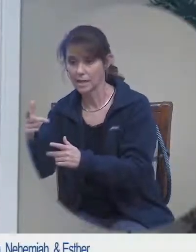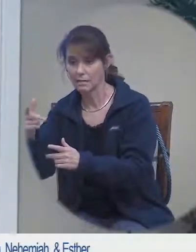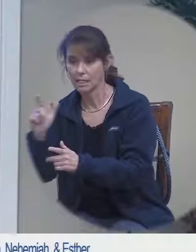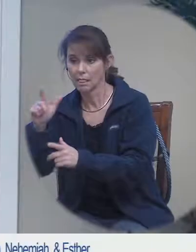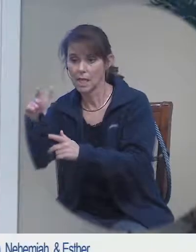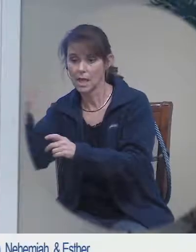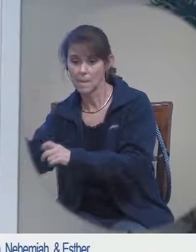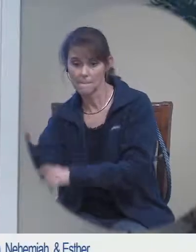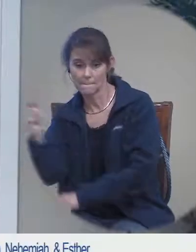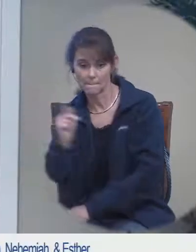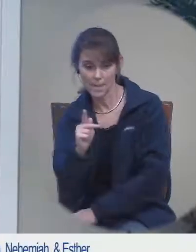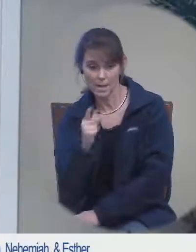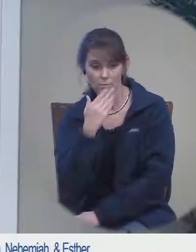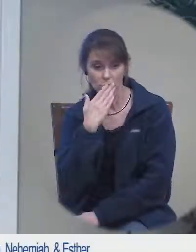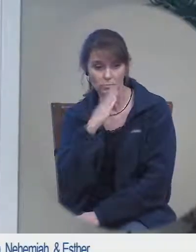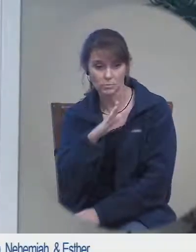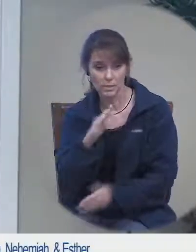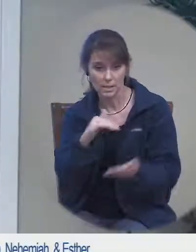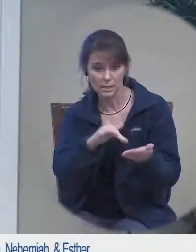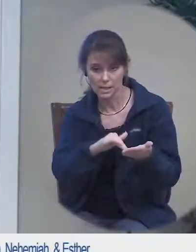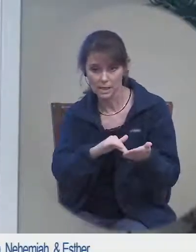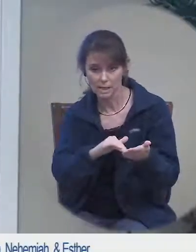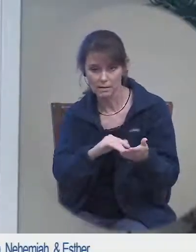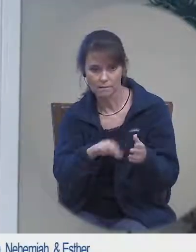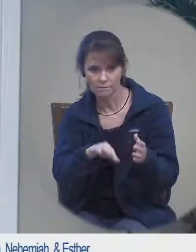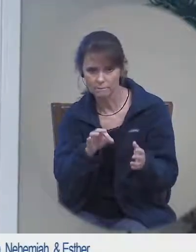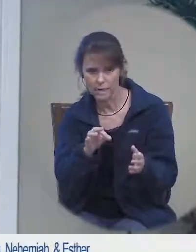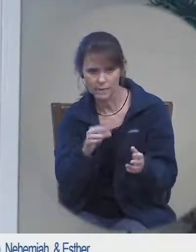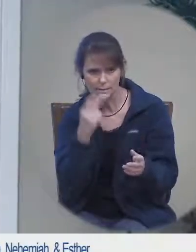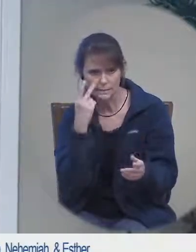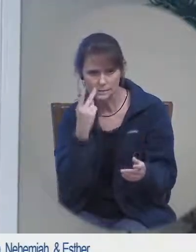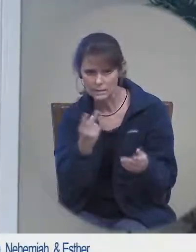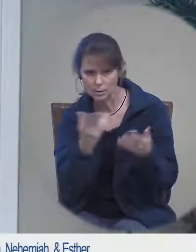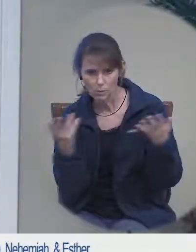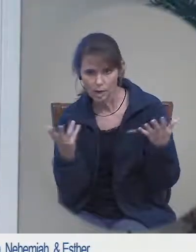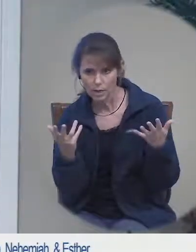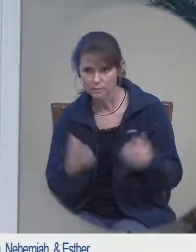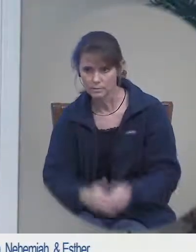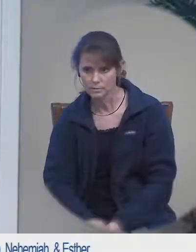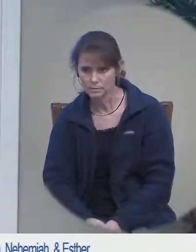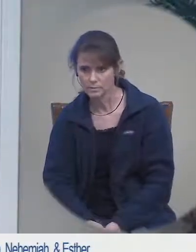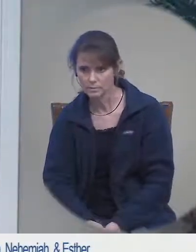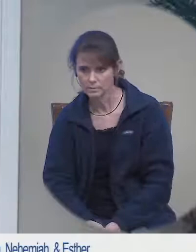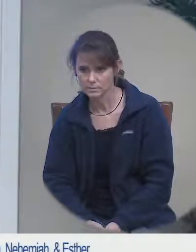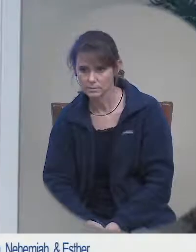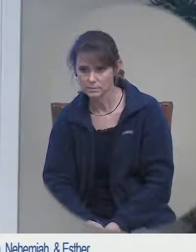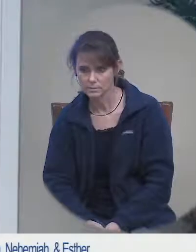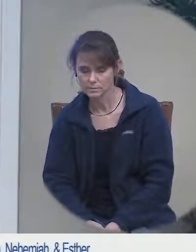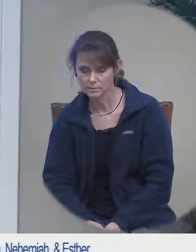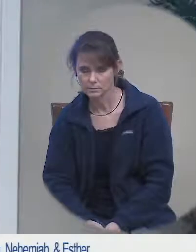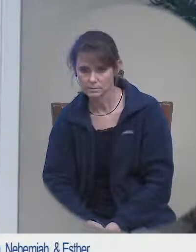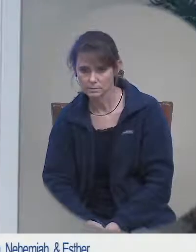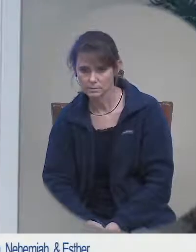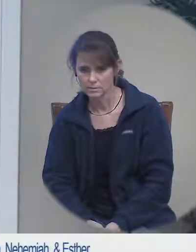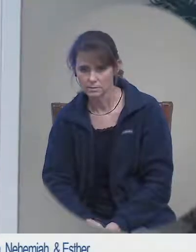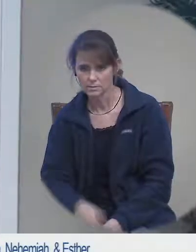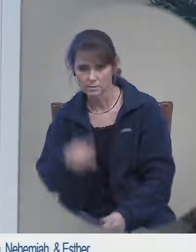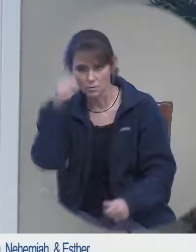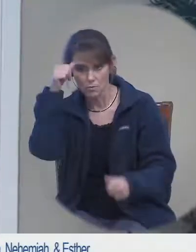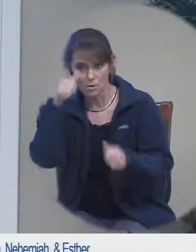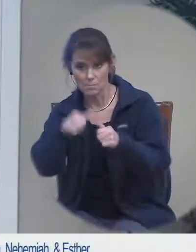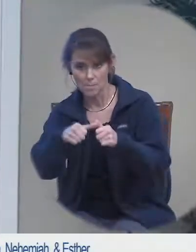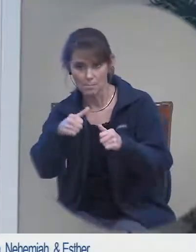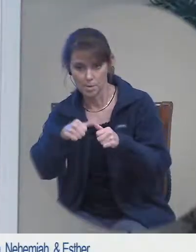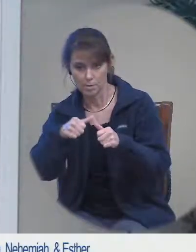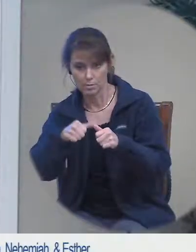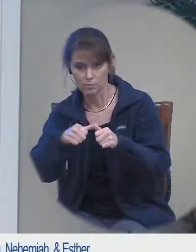with is to remind the people that no Ammonite or Moabite would be allowed in the temple of